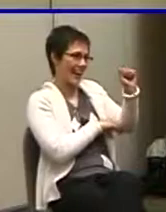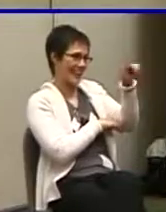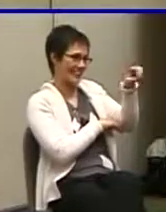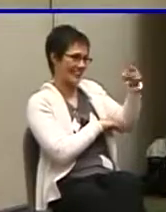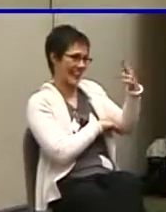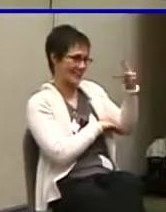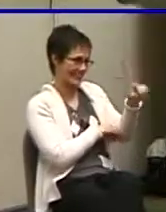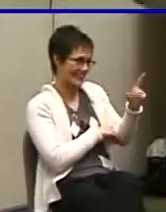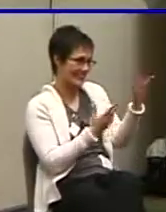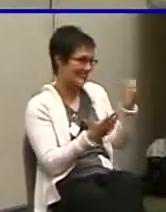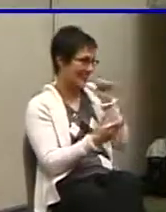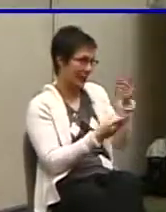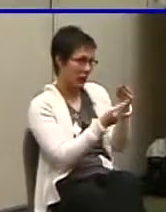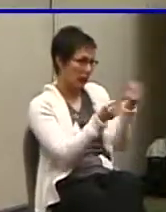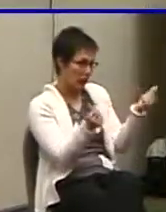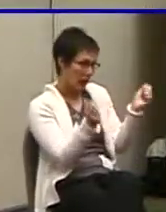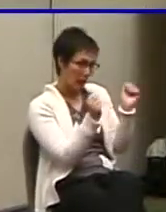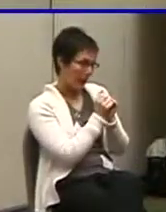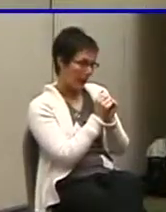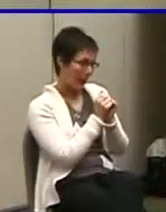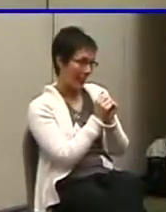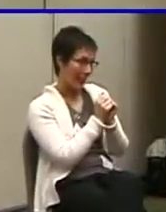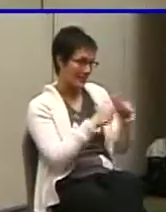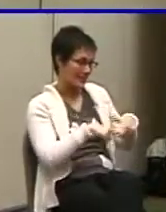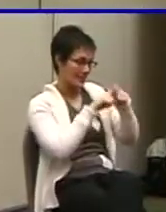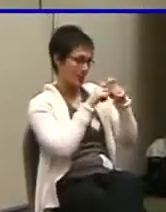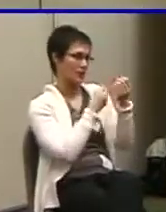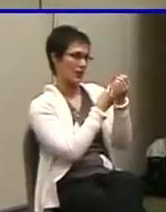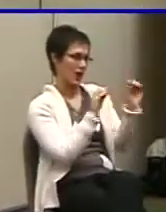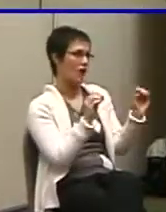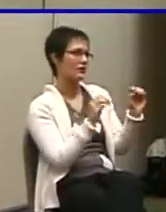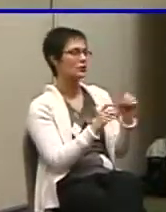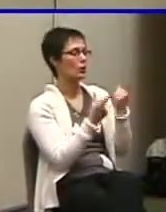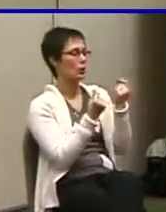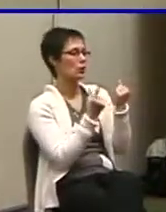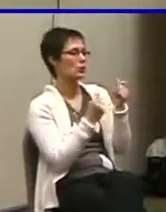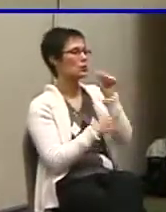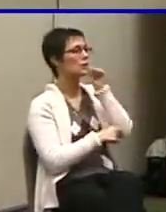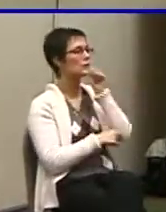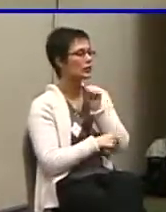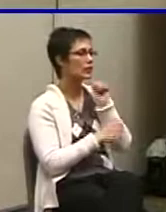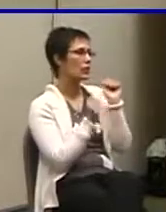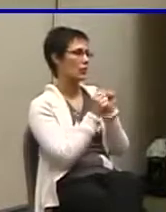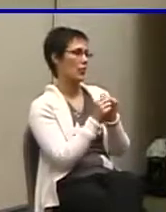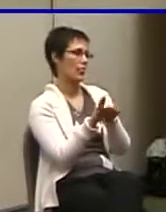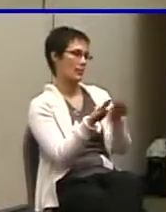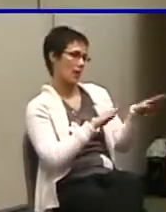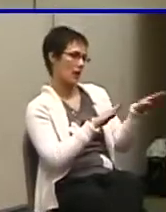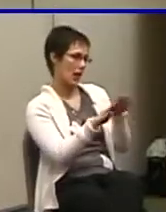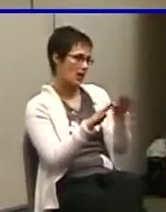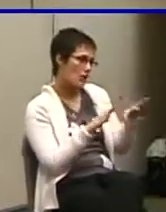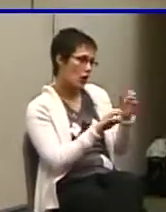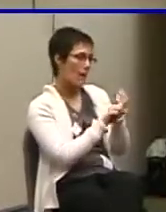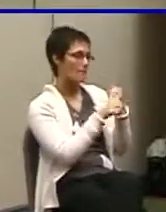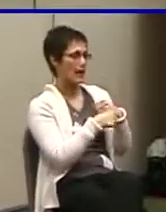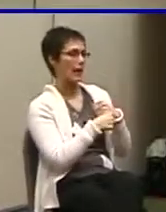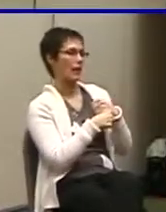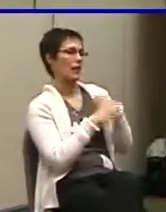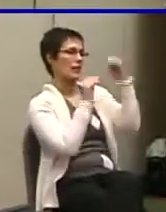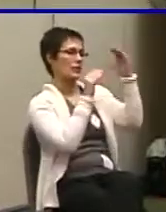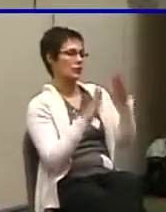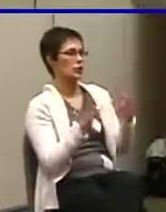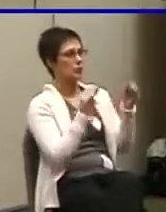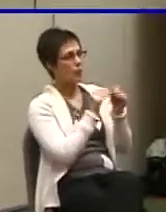what am I going to have to do to deal with the behavior and help teachers become more aware